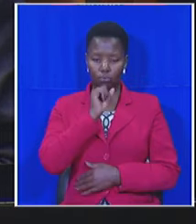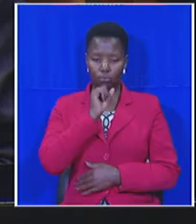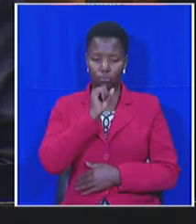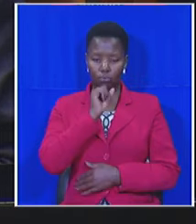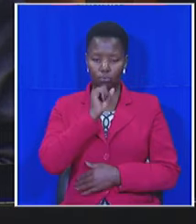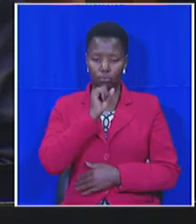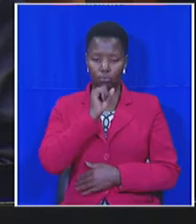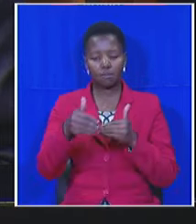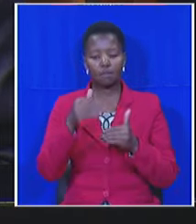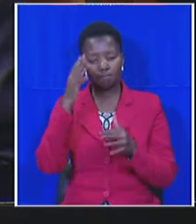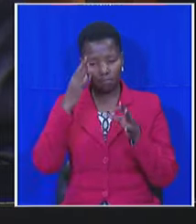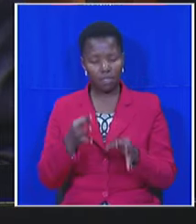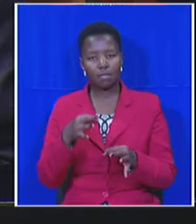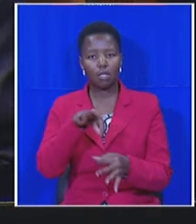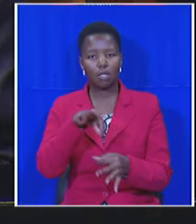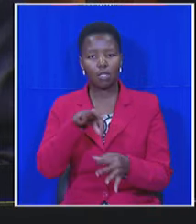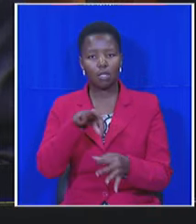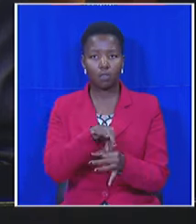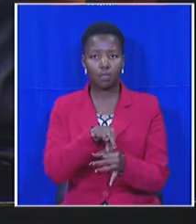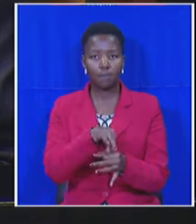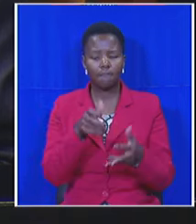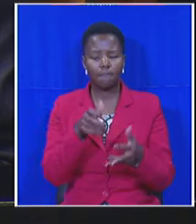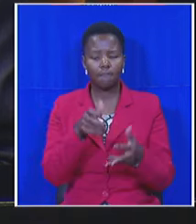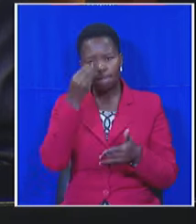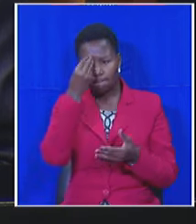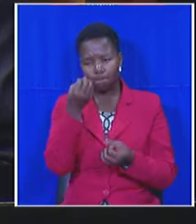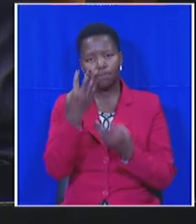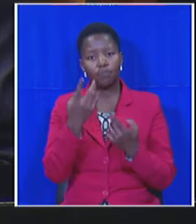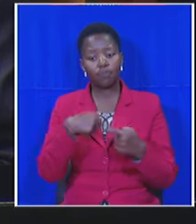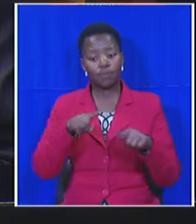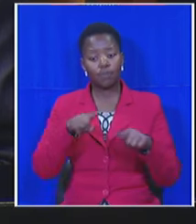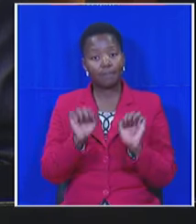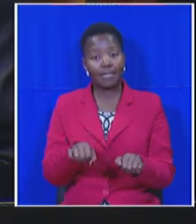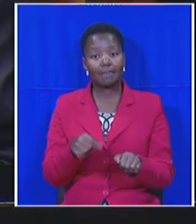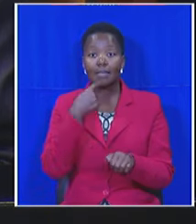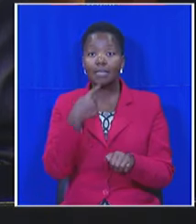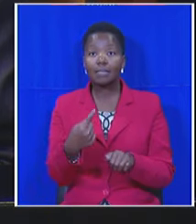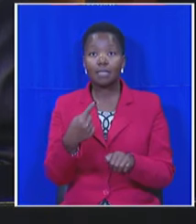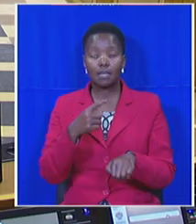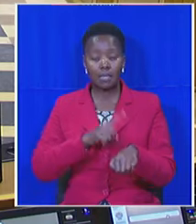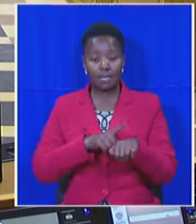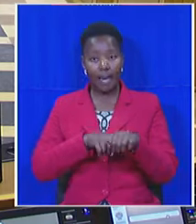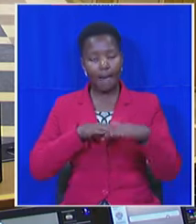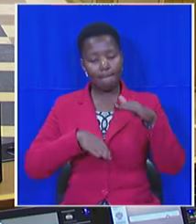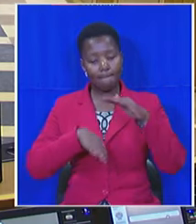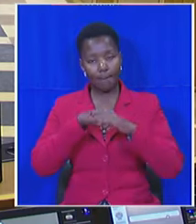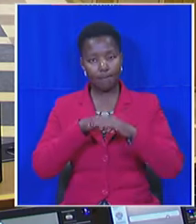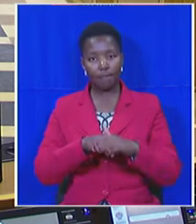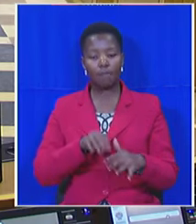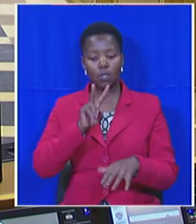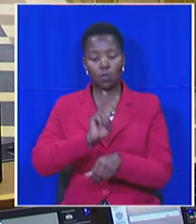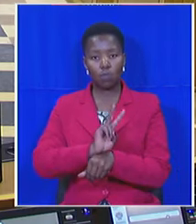vote for decision. I've been advised by the agreement, declarations will be limited to 2 minutes